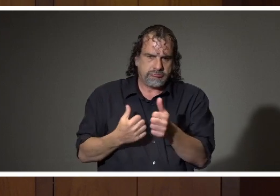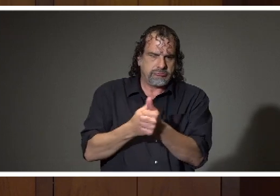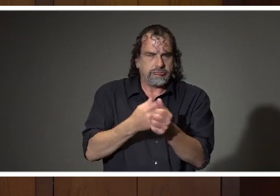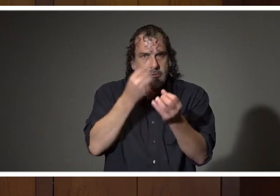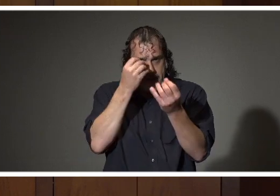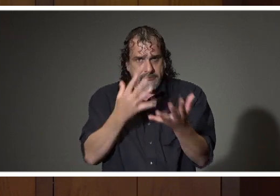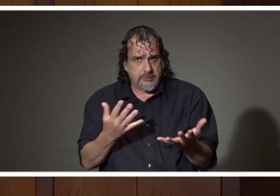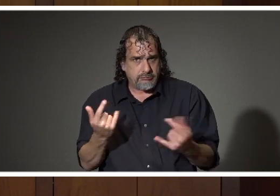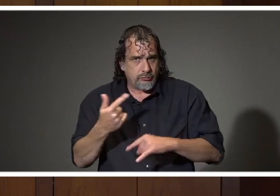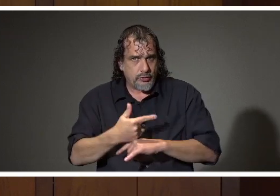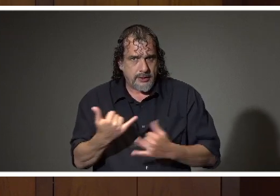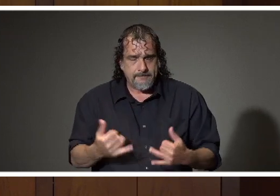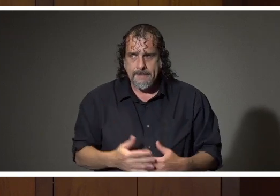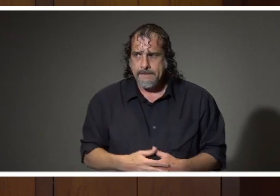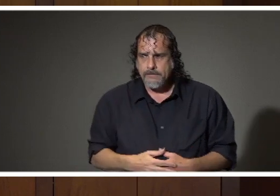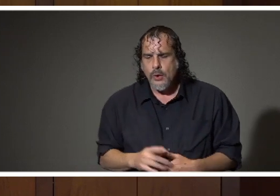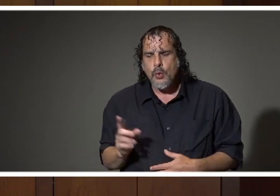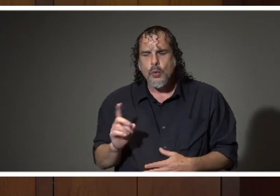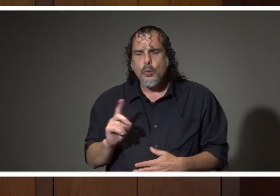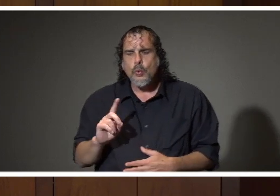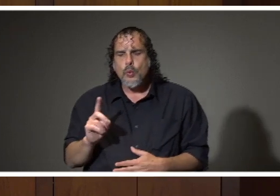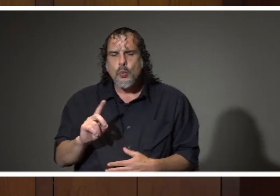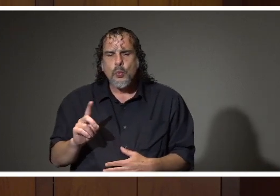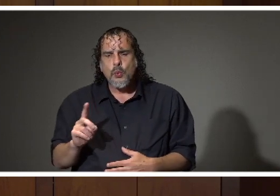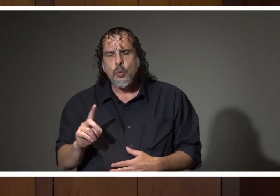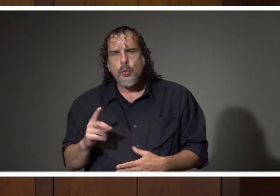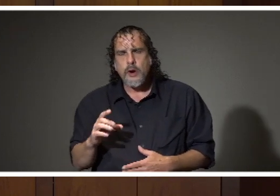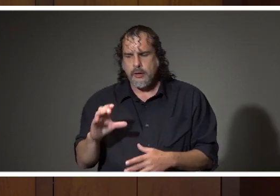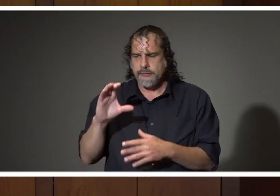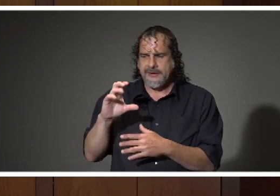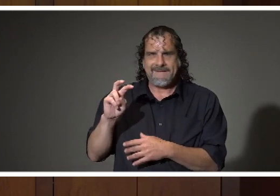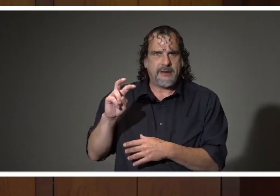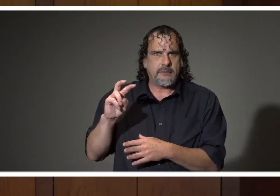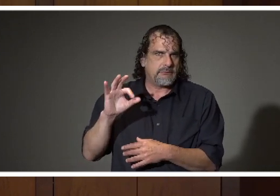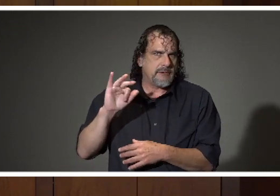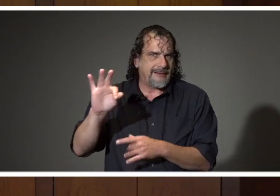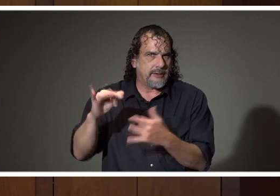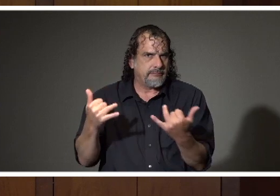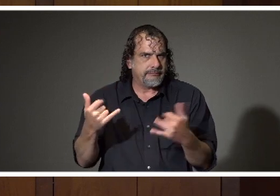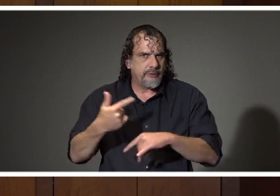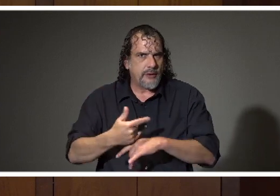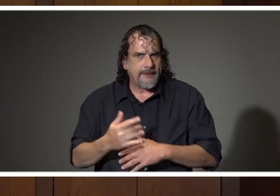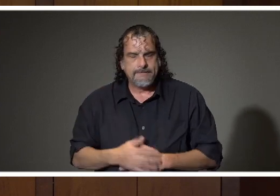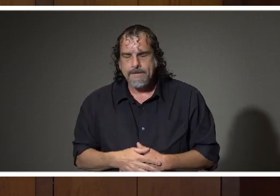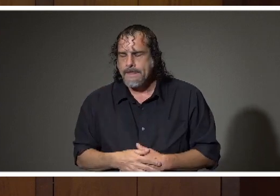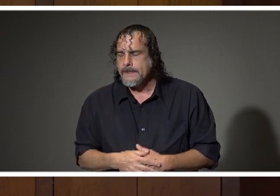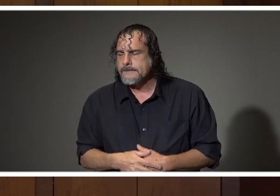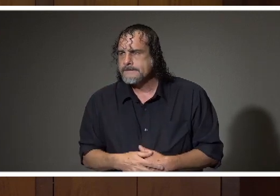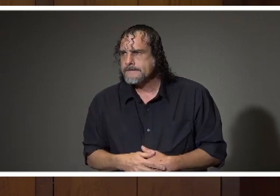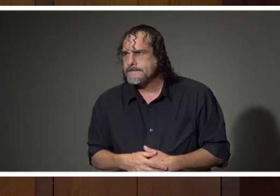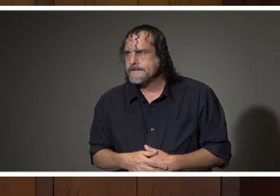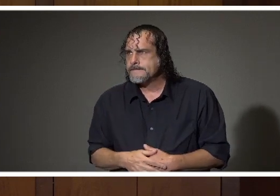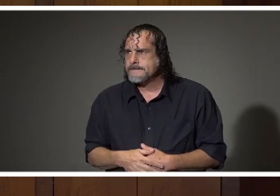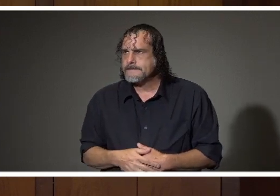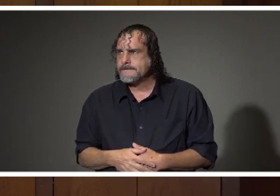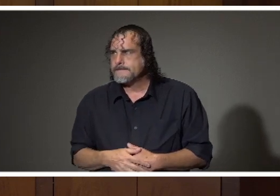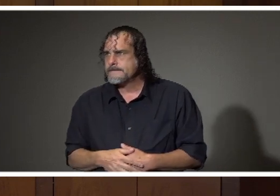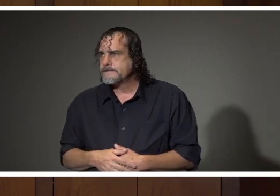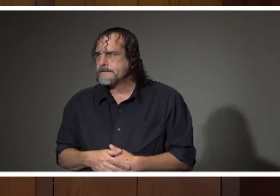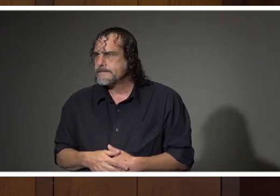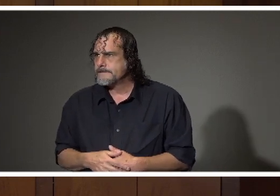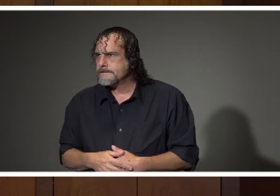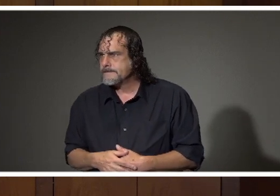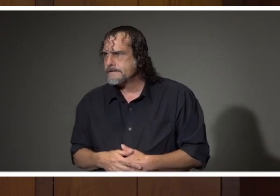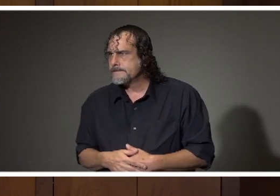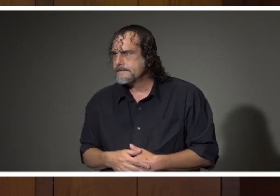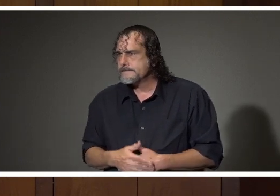date on where we find ourselves with COVID-19 in the state of Mississippi, and then we'll open it up to questions. Dr.